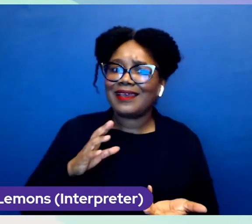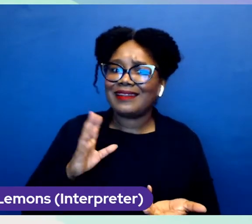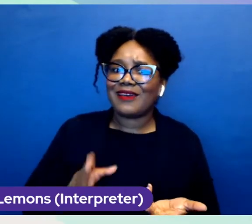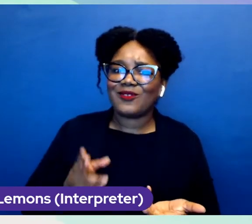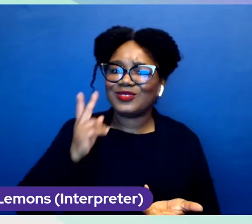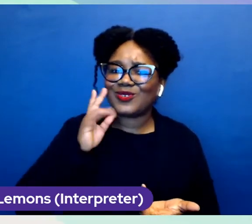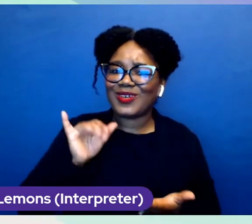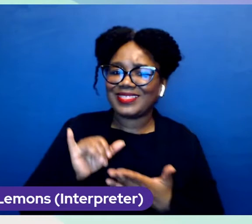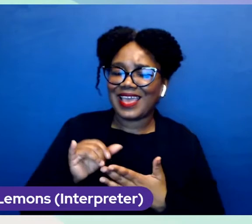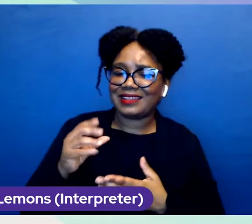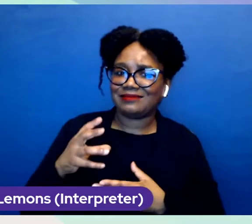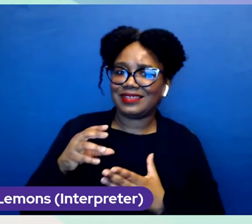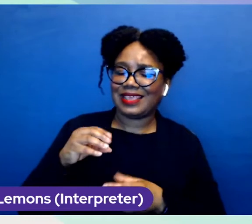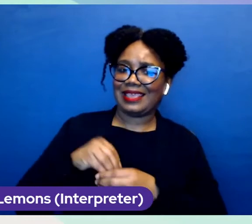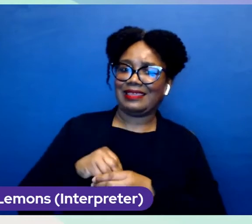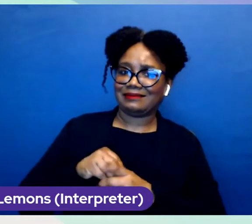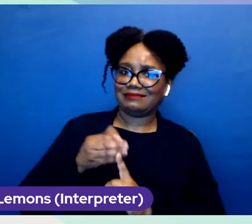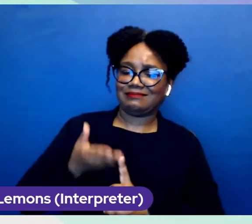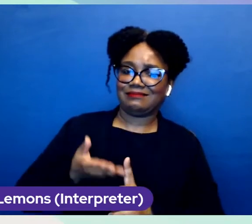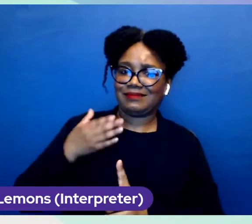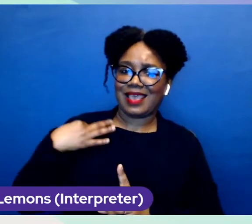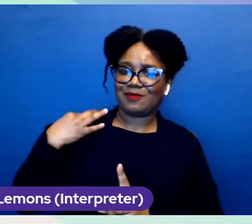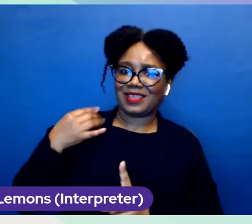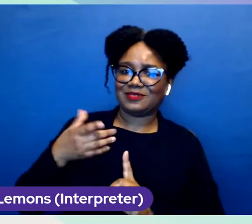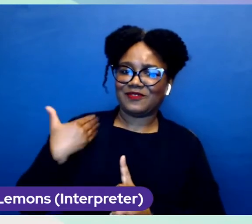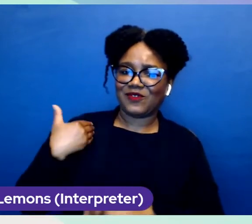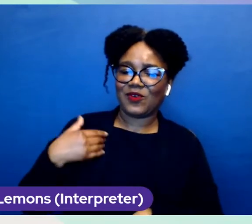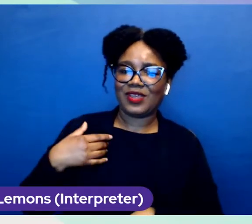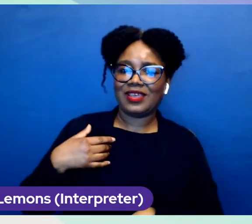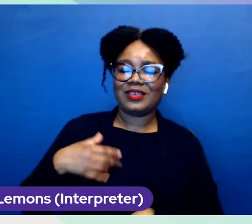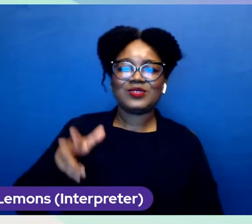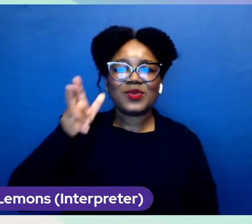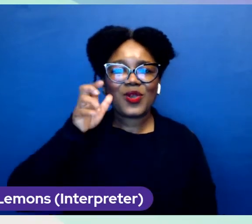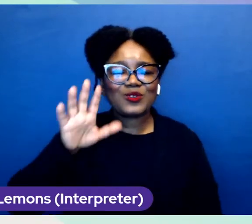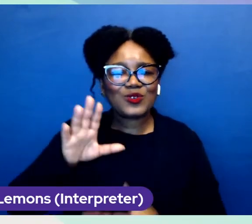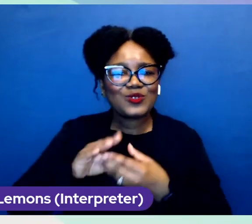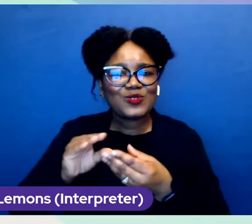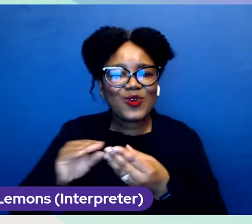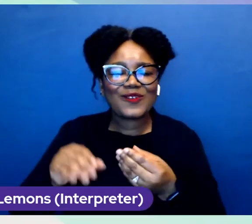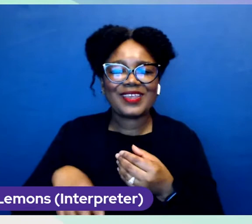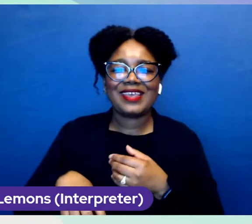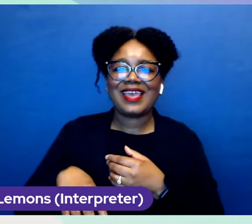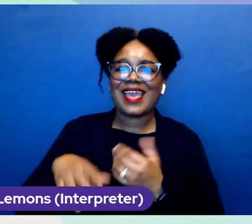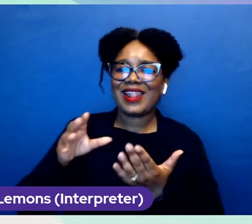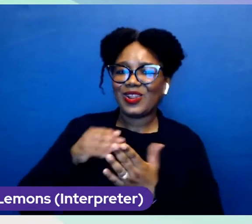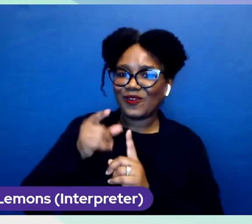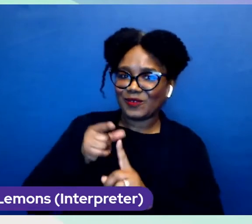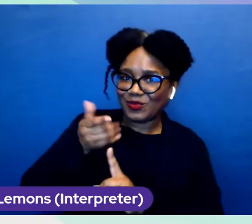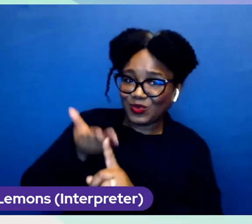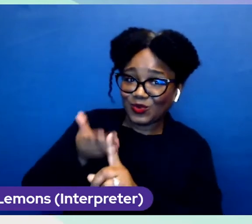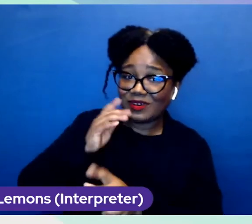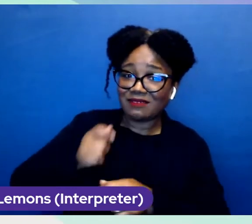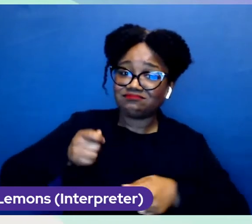story and your adventures about how it came to be that you are a percussionist and the challenges that you faced. Can you tell us a little